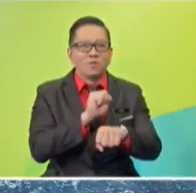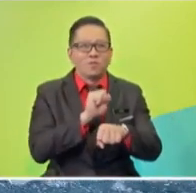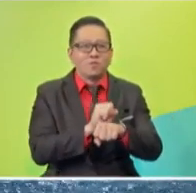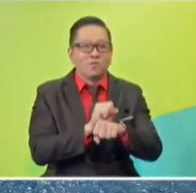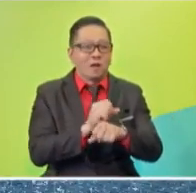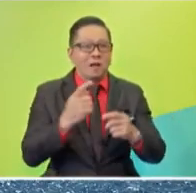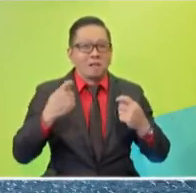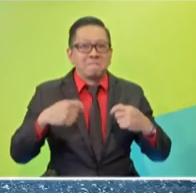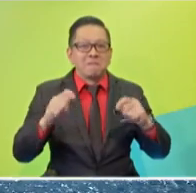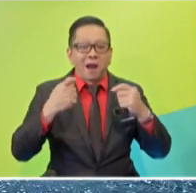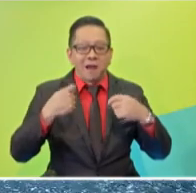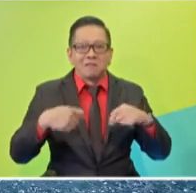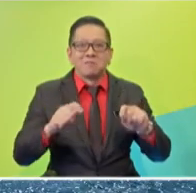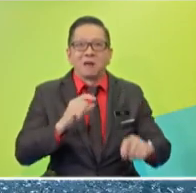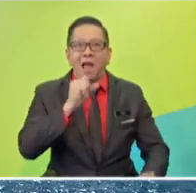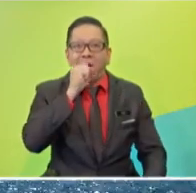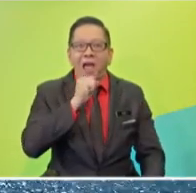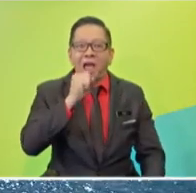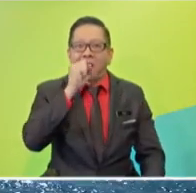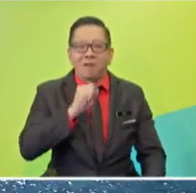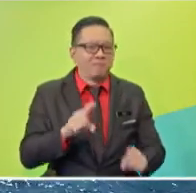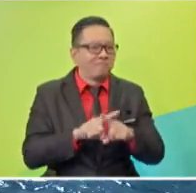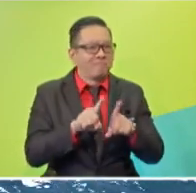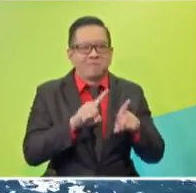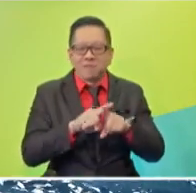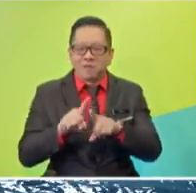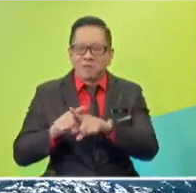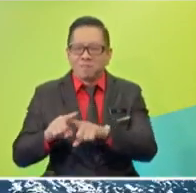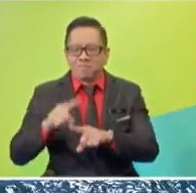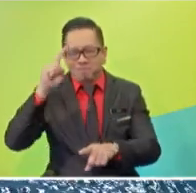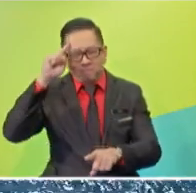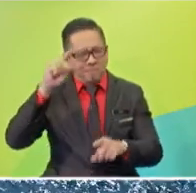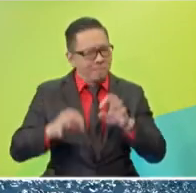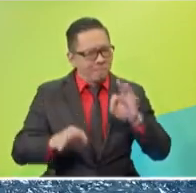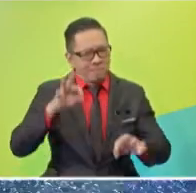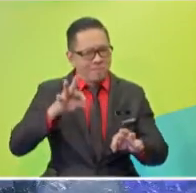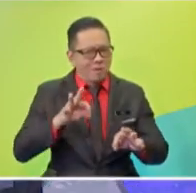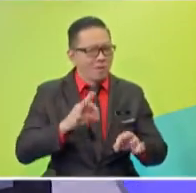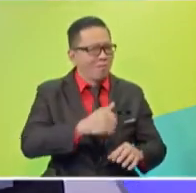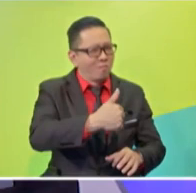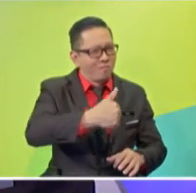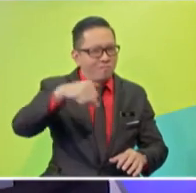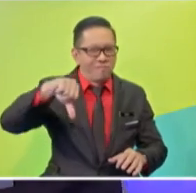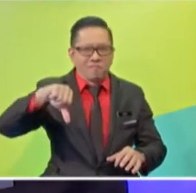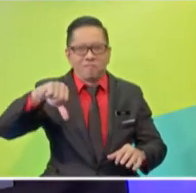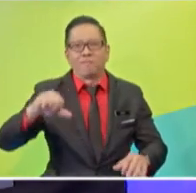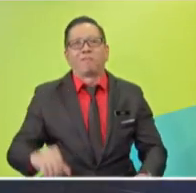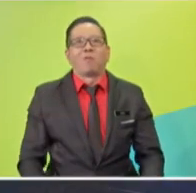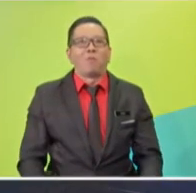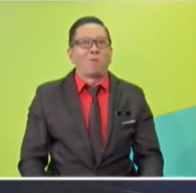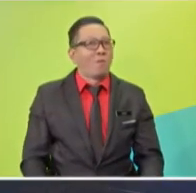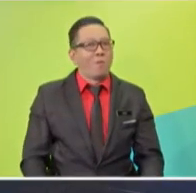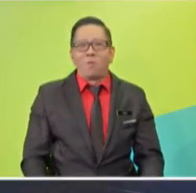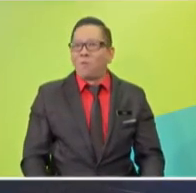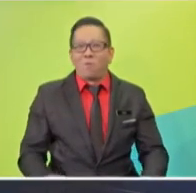taste numbers of flavors and decide which flavor is good to go. Okay, Mr. Haikal, I'm pretty